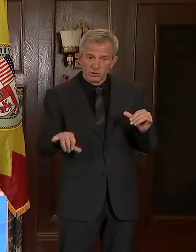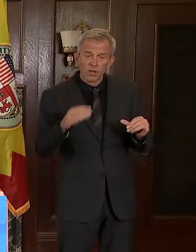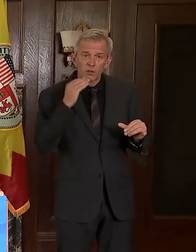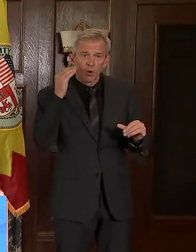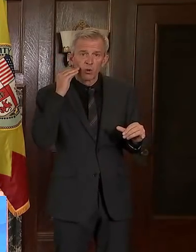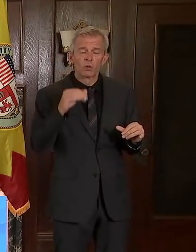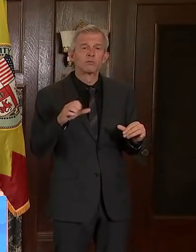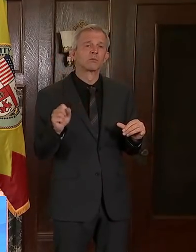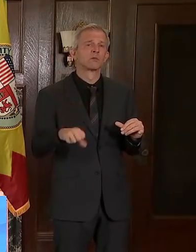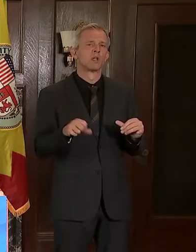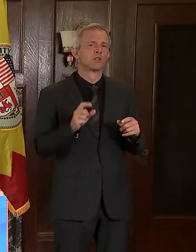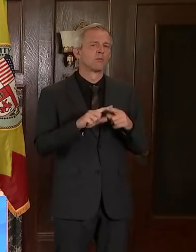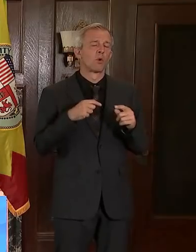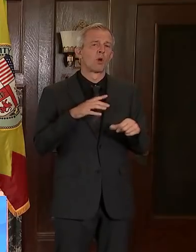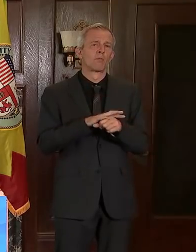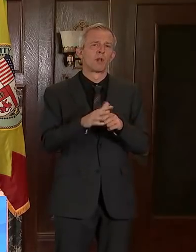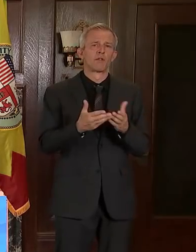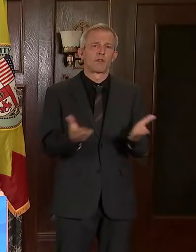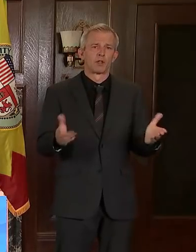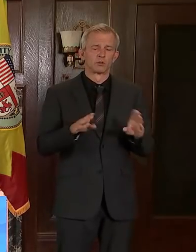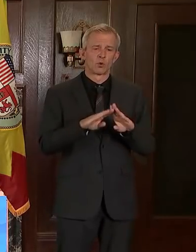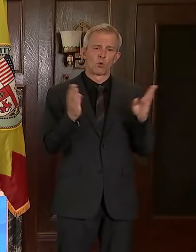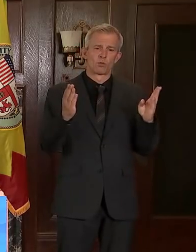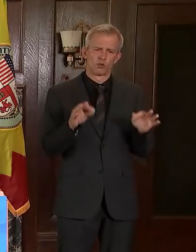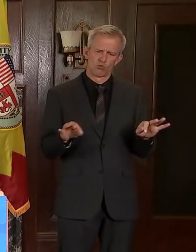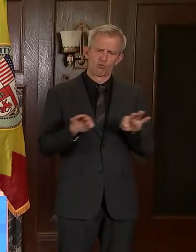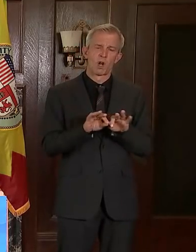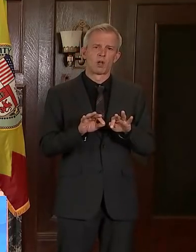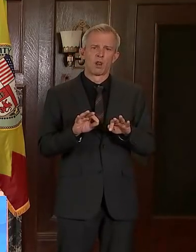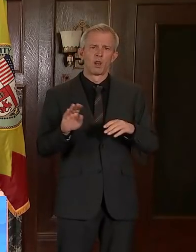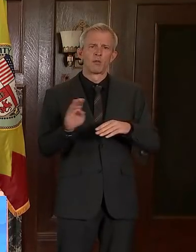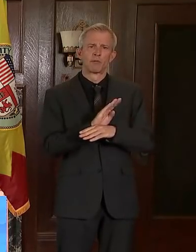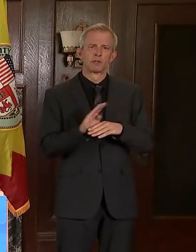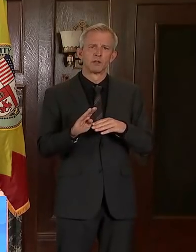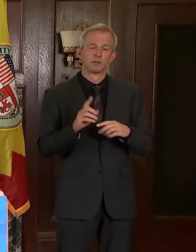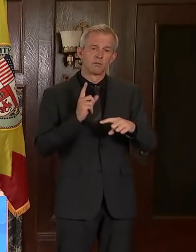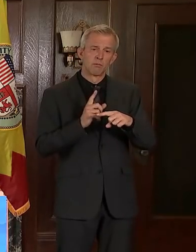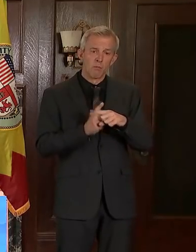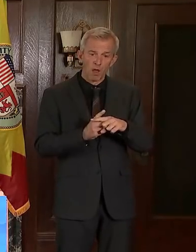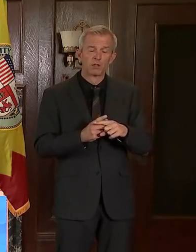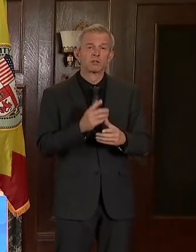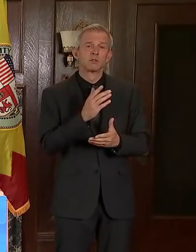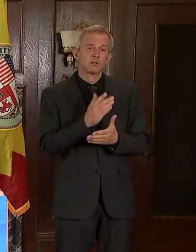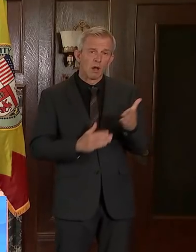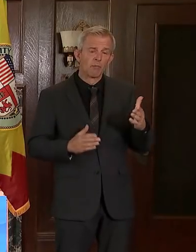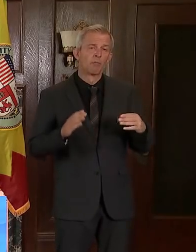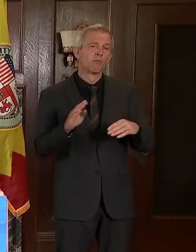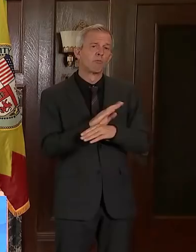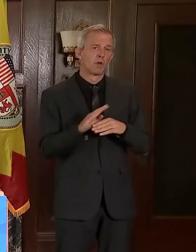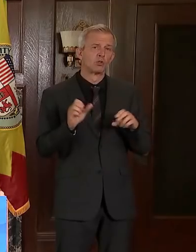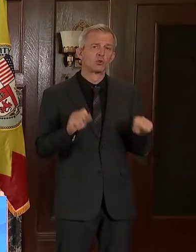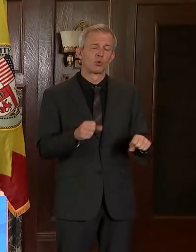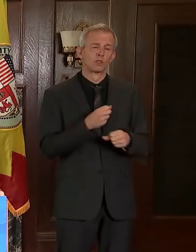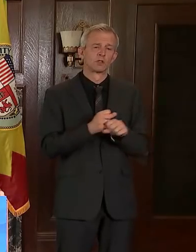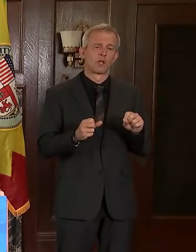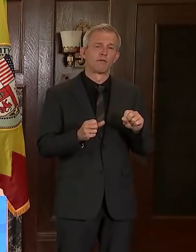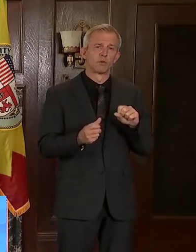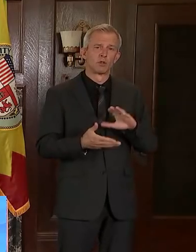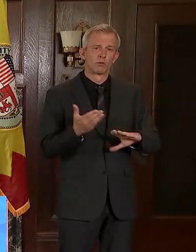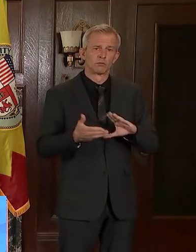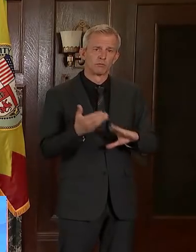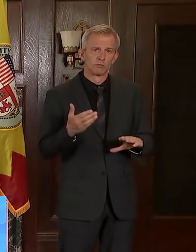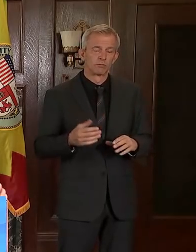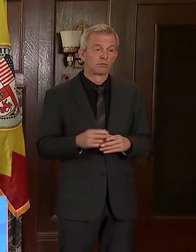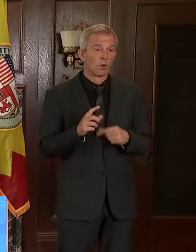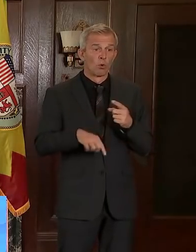had plenty of things that were open, critical and essential businesses, as well as some that could safely continue to operate. When we